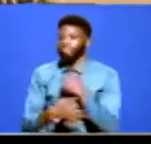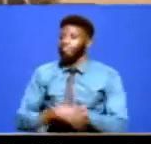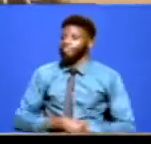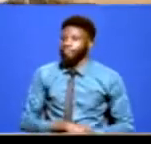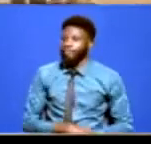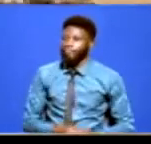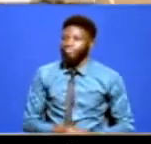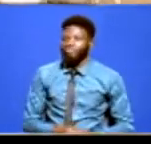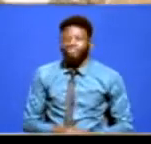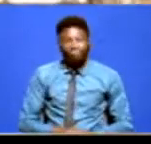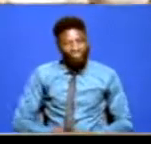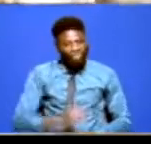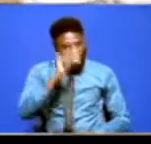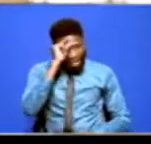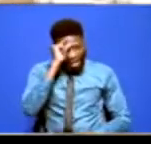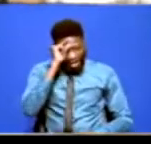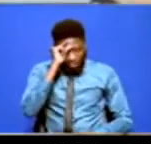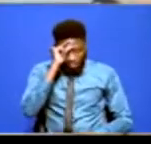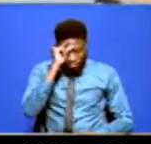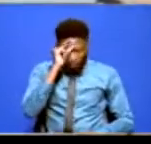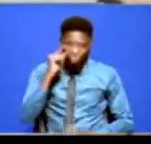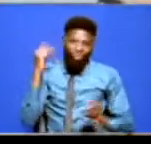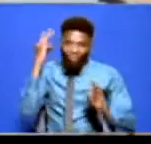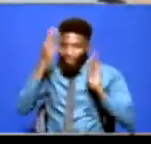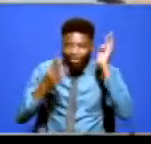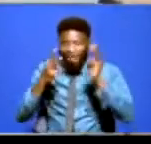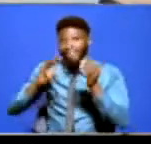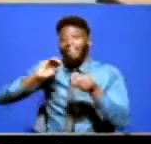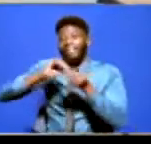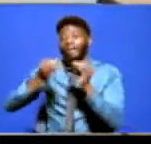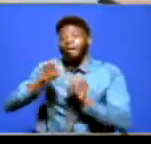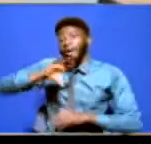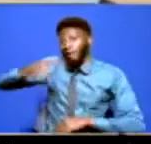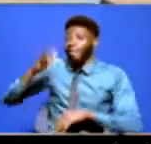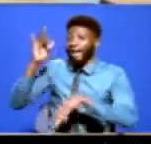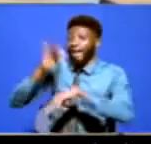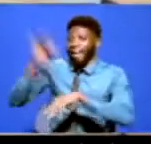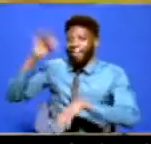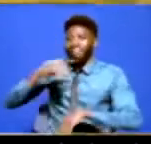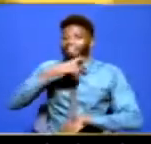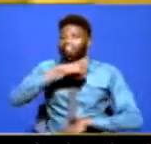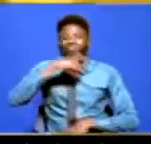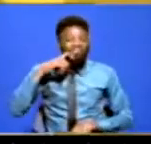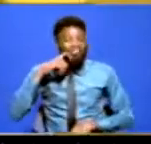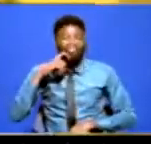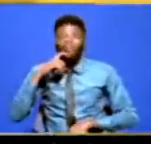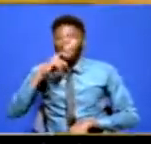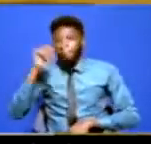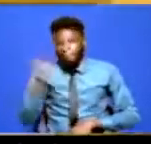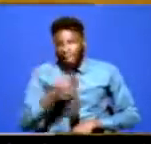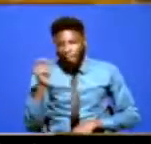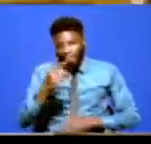The government fears the number of counties affected by drought will increase in the coming months.